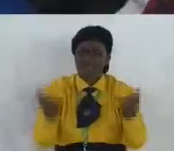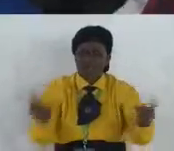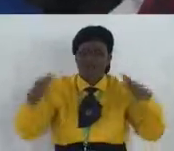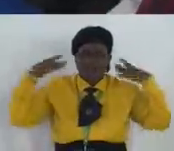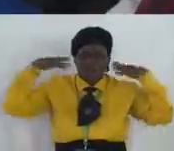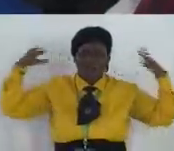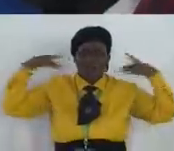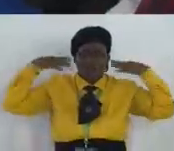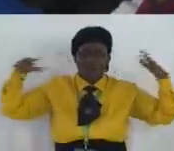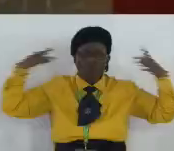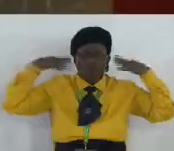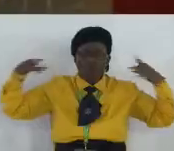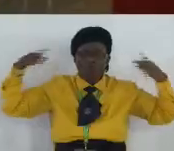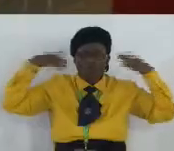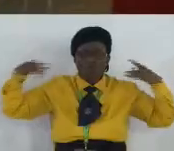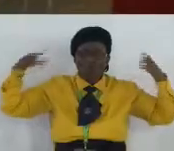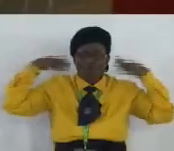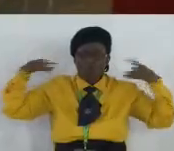okay.